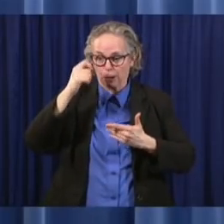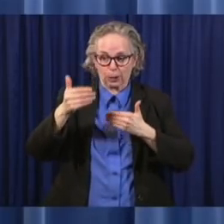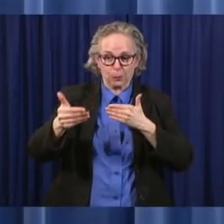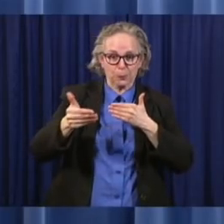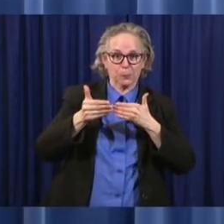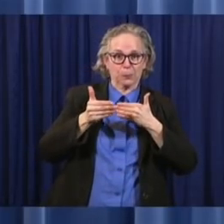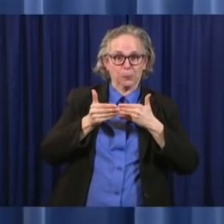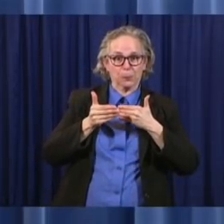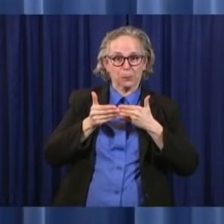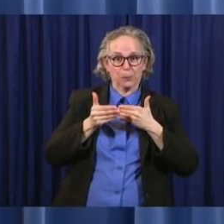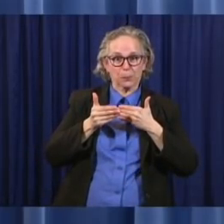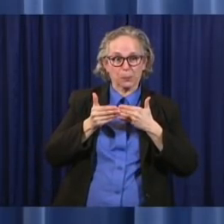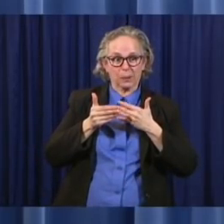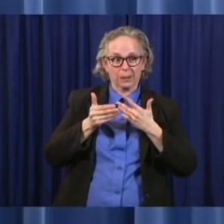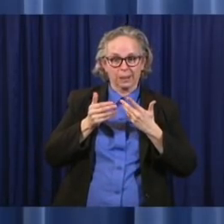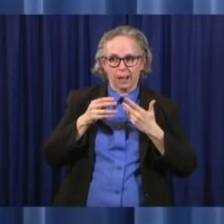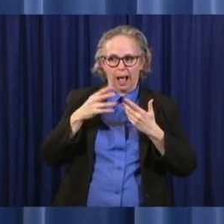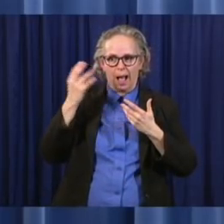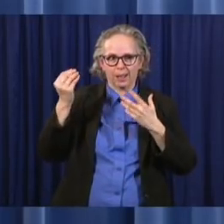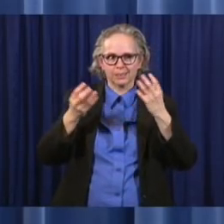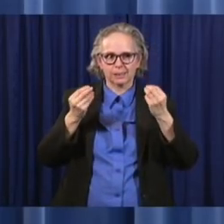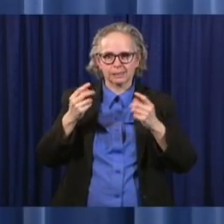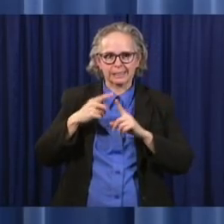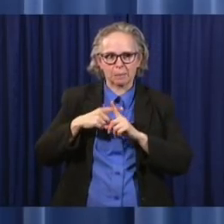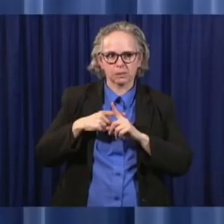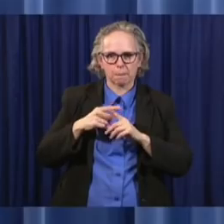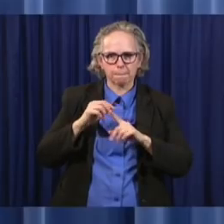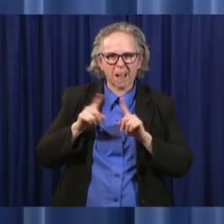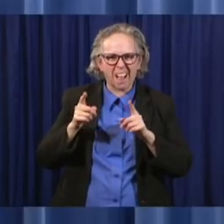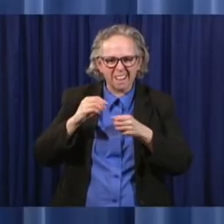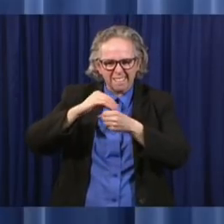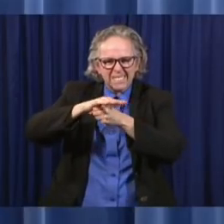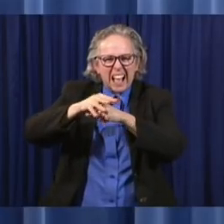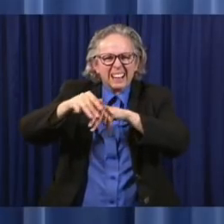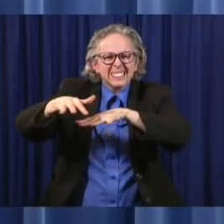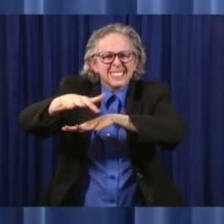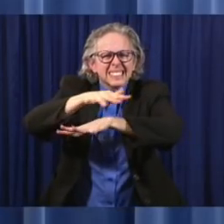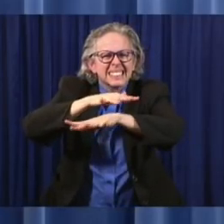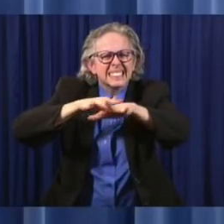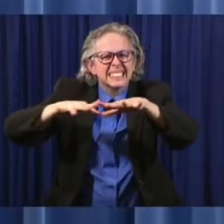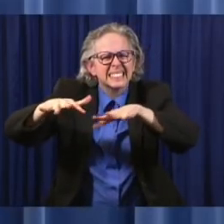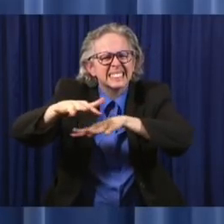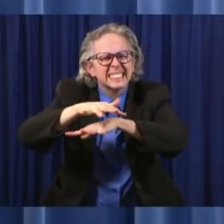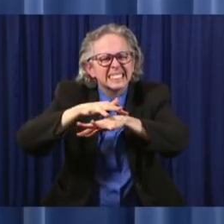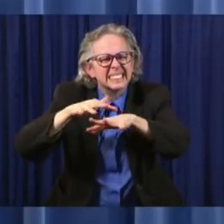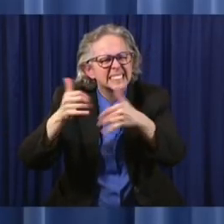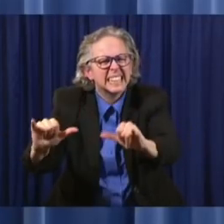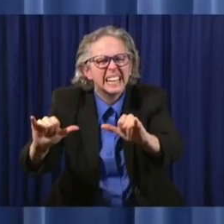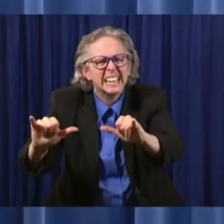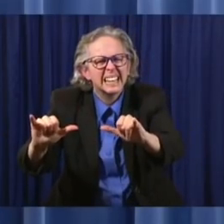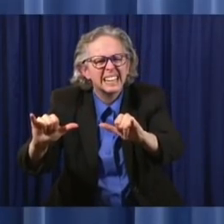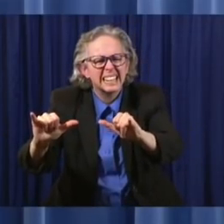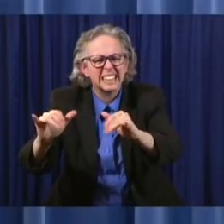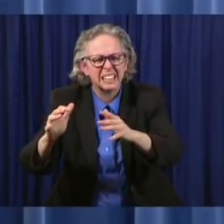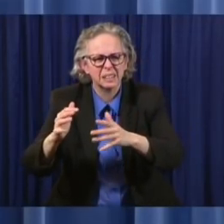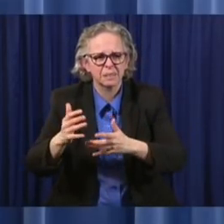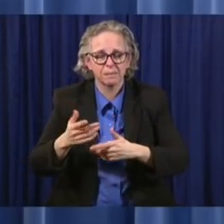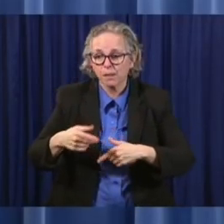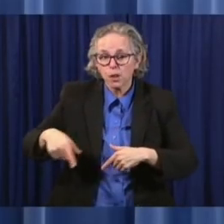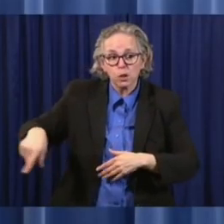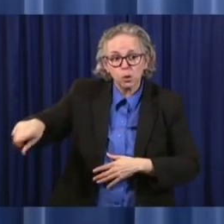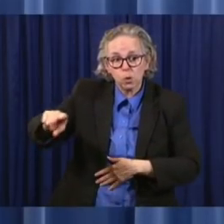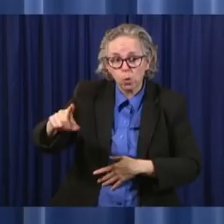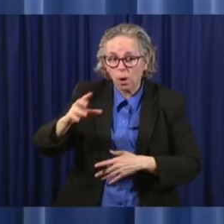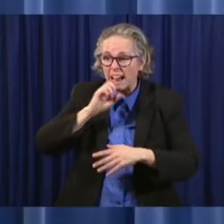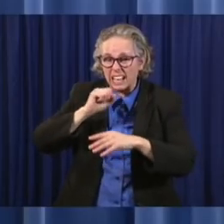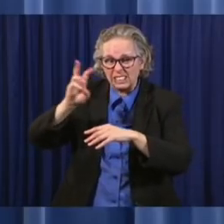look good. But the virus is very much still out there. For those of you who are over 60, certainly for those of you who are over